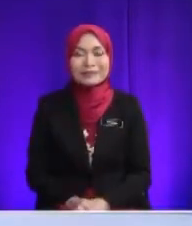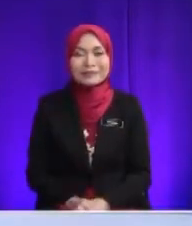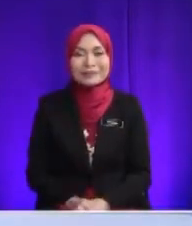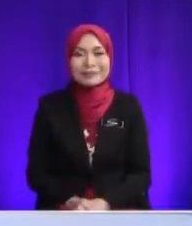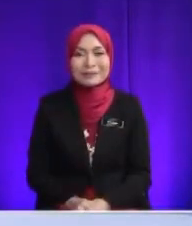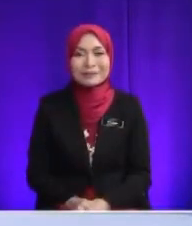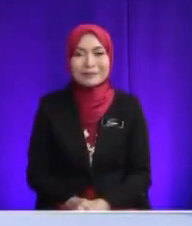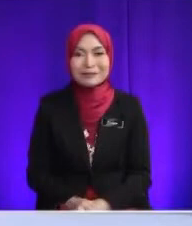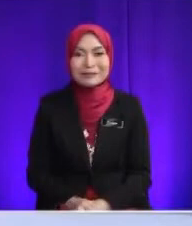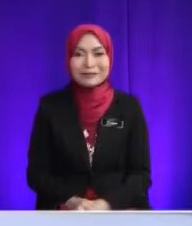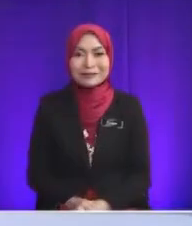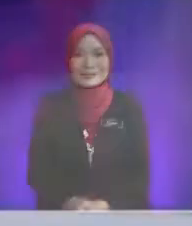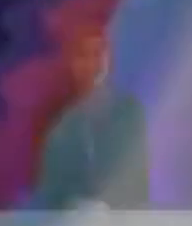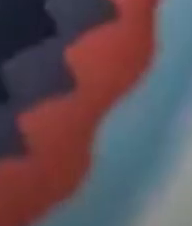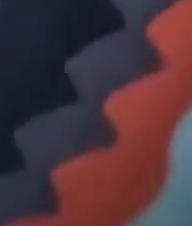5.